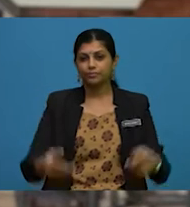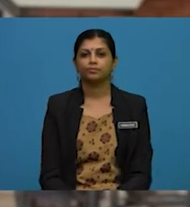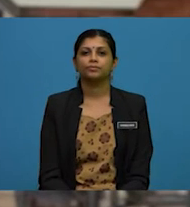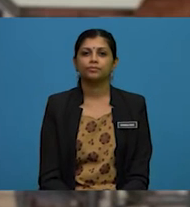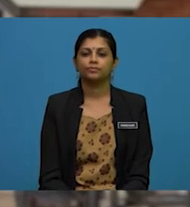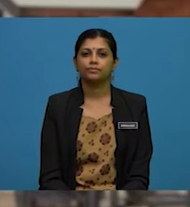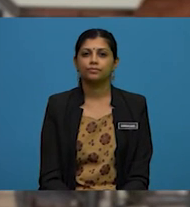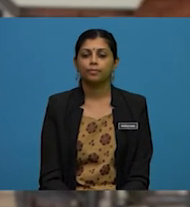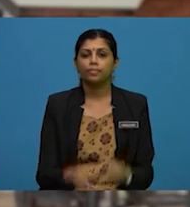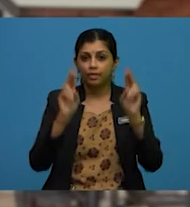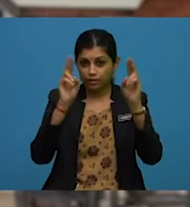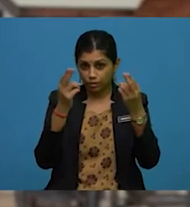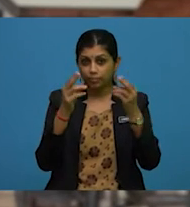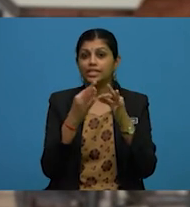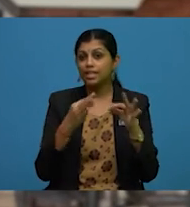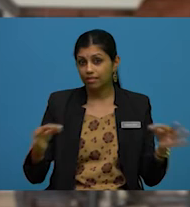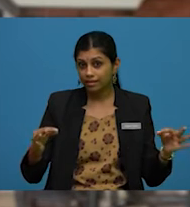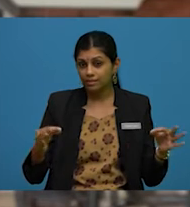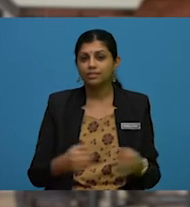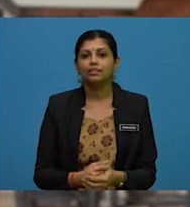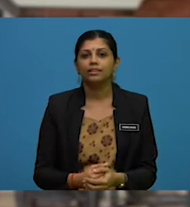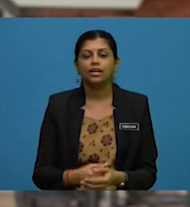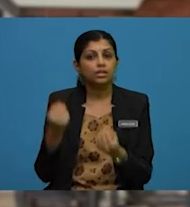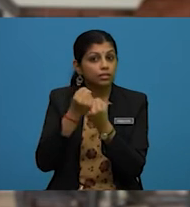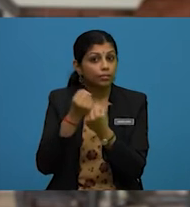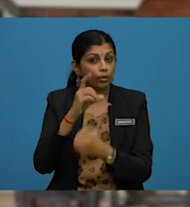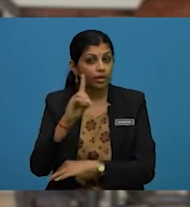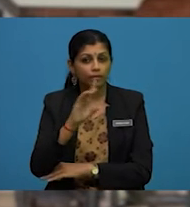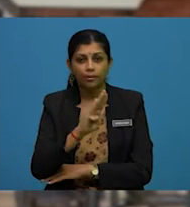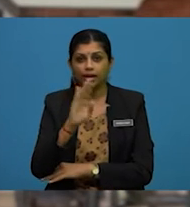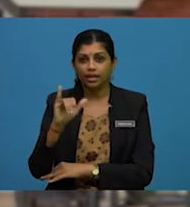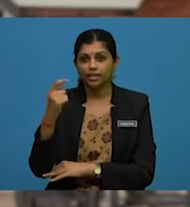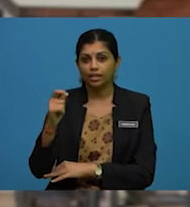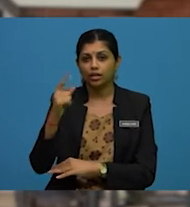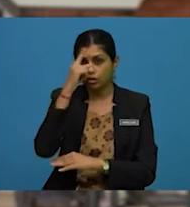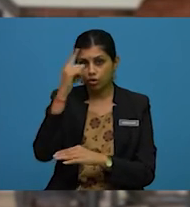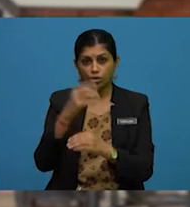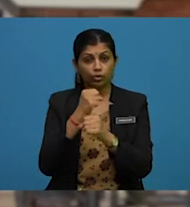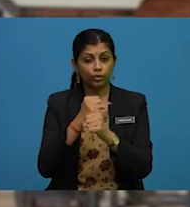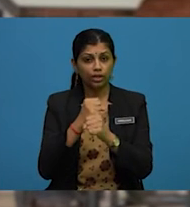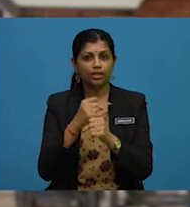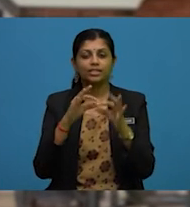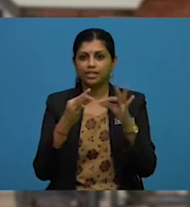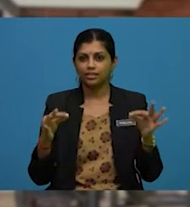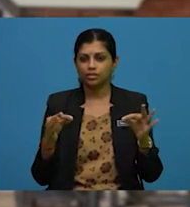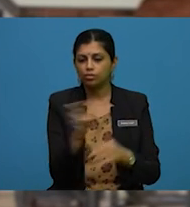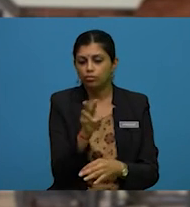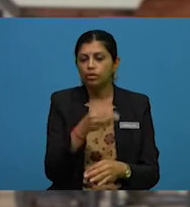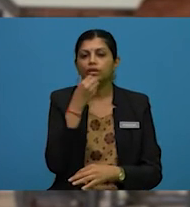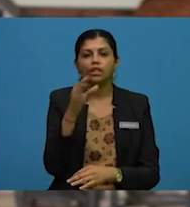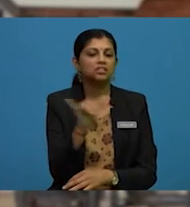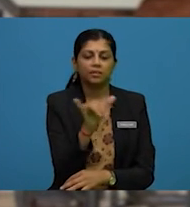anonymity. The topic sentence, which is supported by the concluding sentence, both tell us